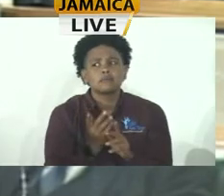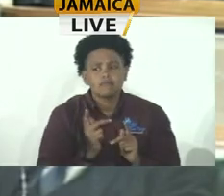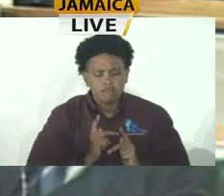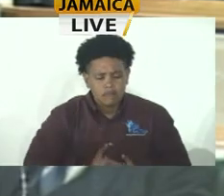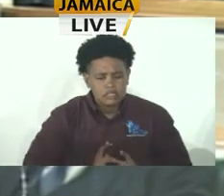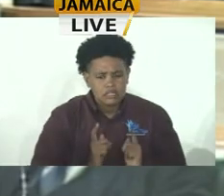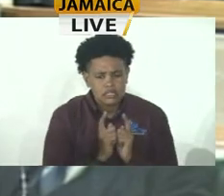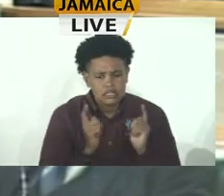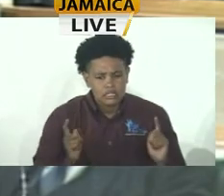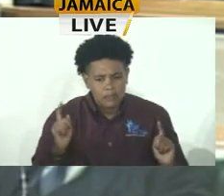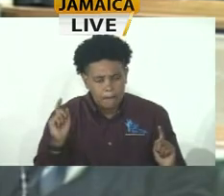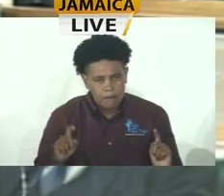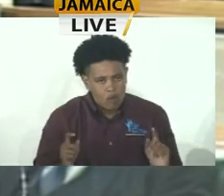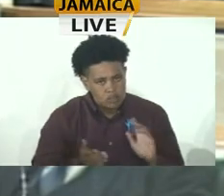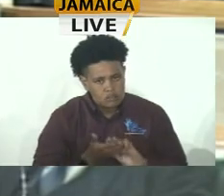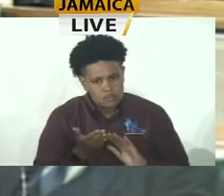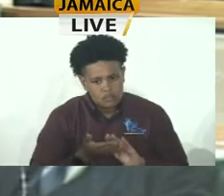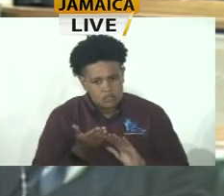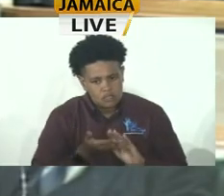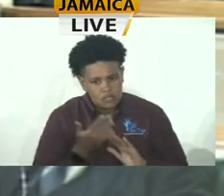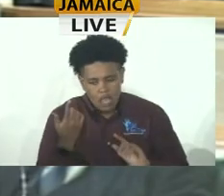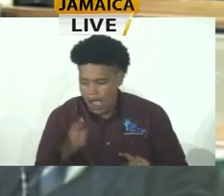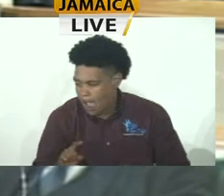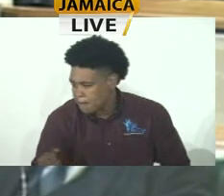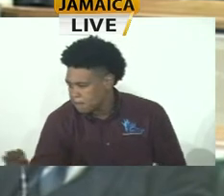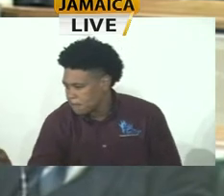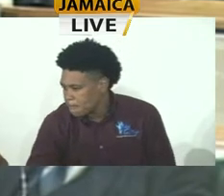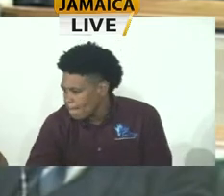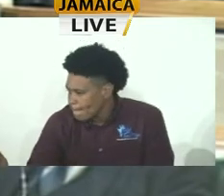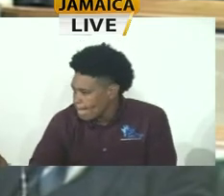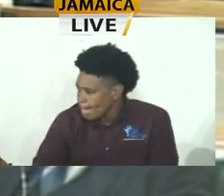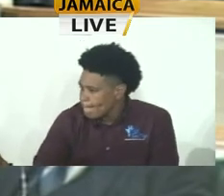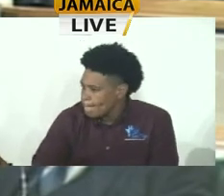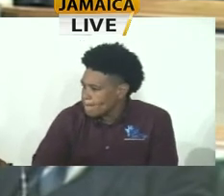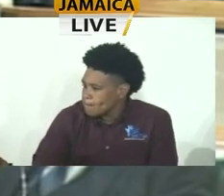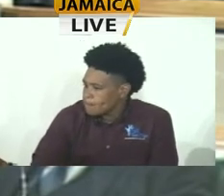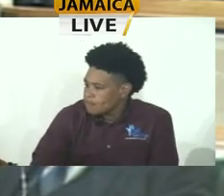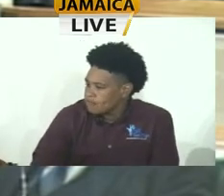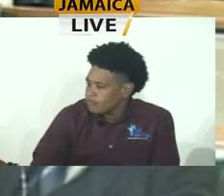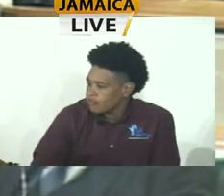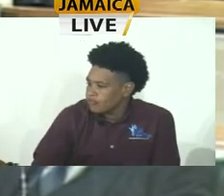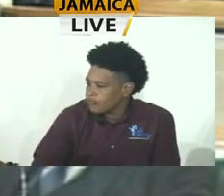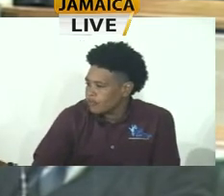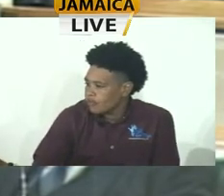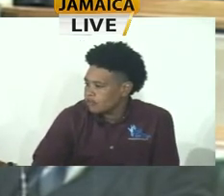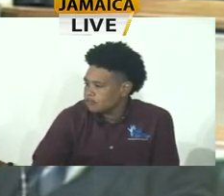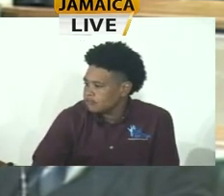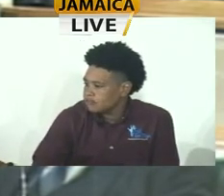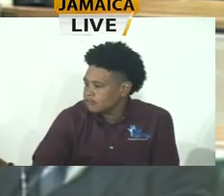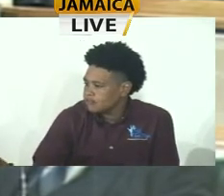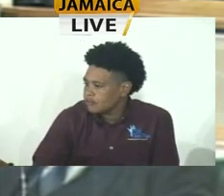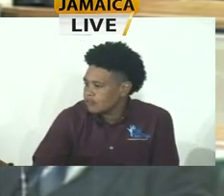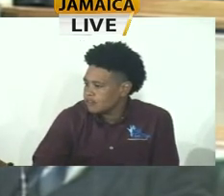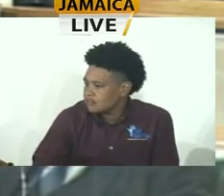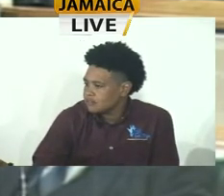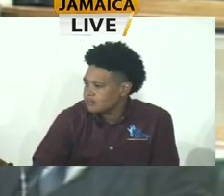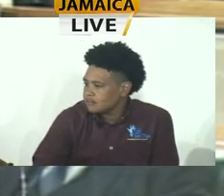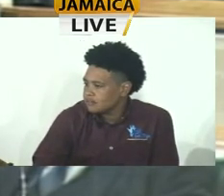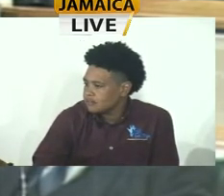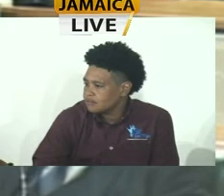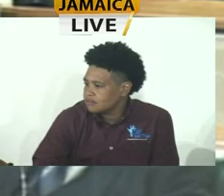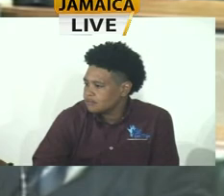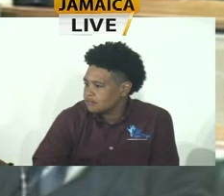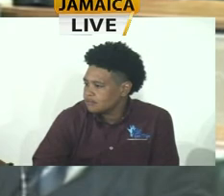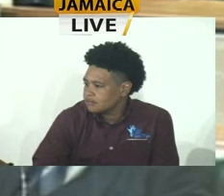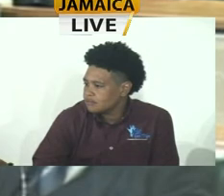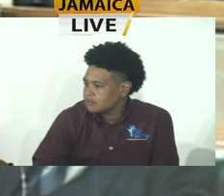physical distance must apply speaker the reason for this is that